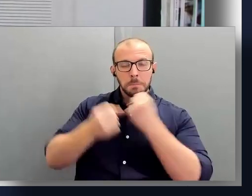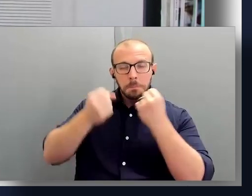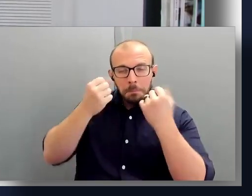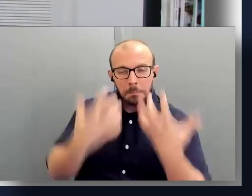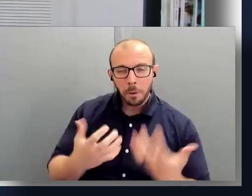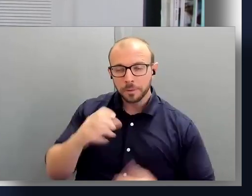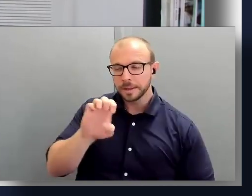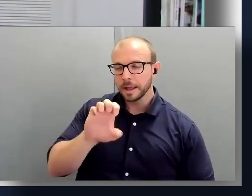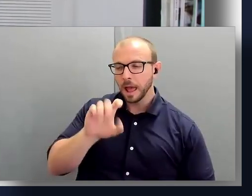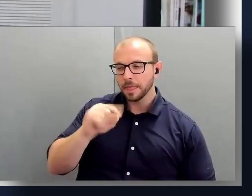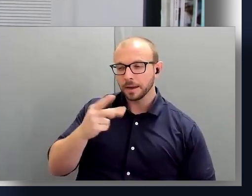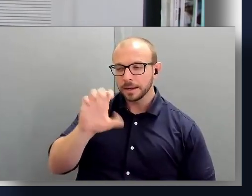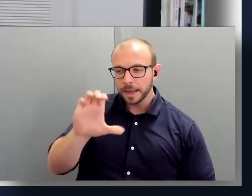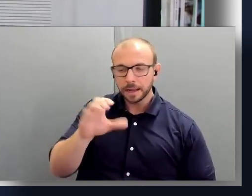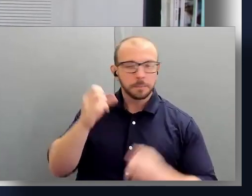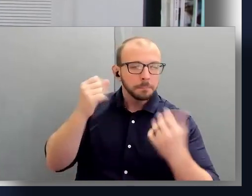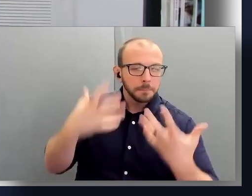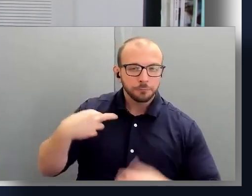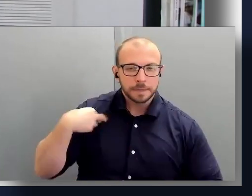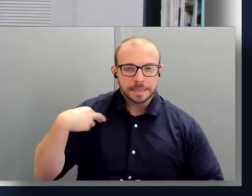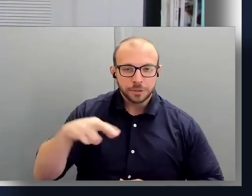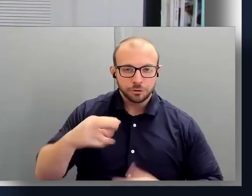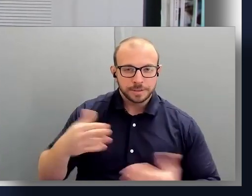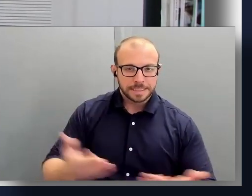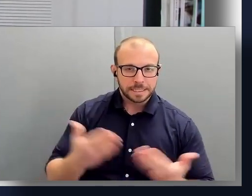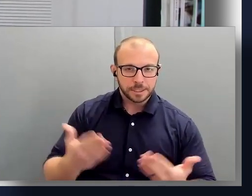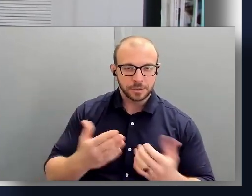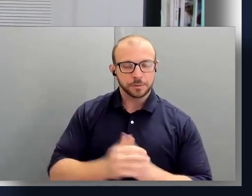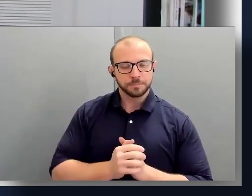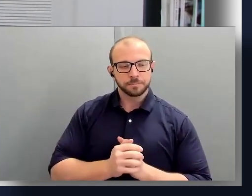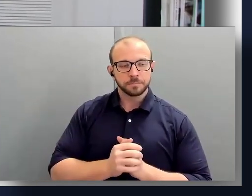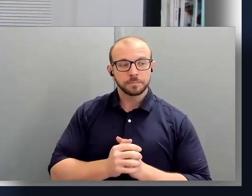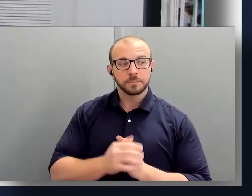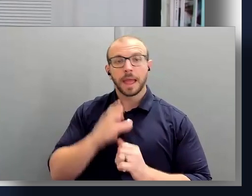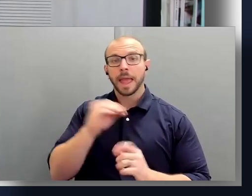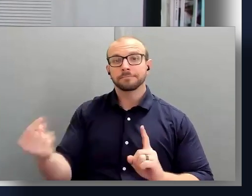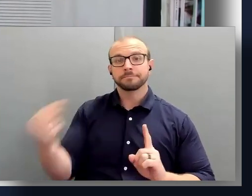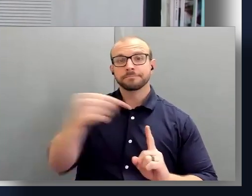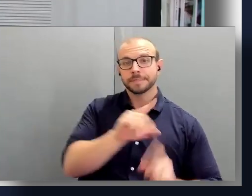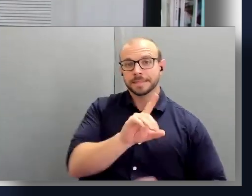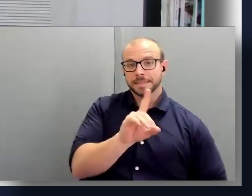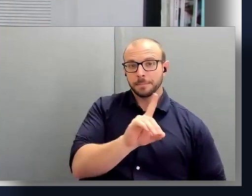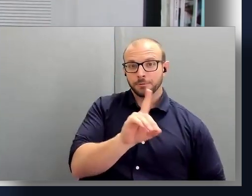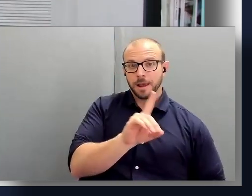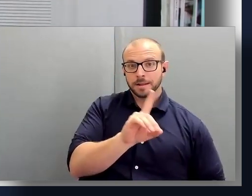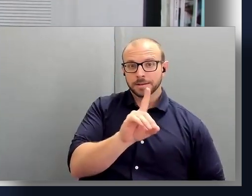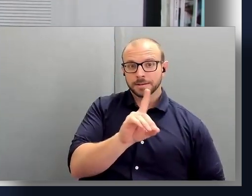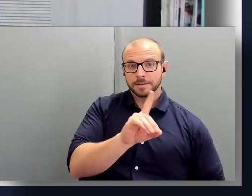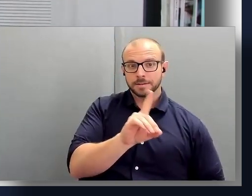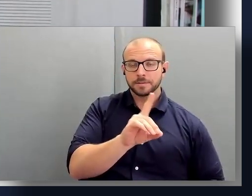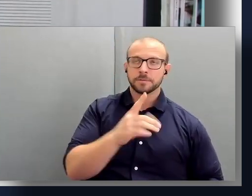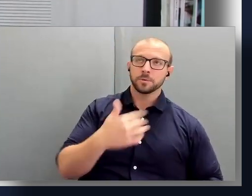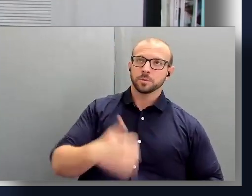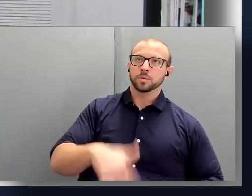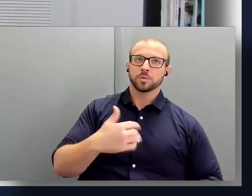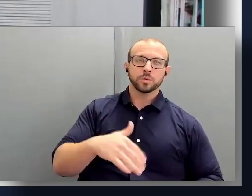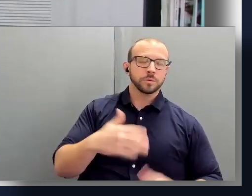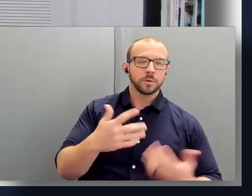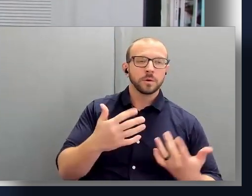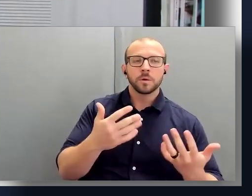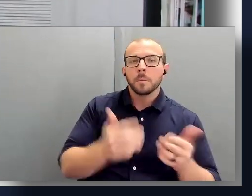is multi-ethnic, multi-religious. And if you look at the other side of the Democratic Party,